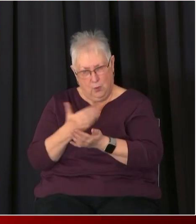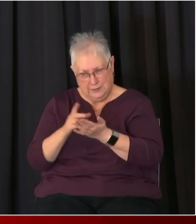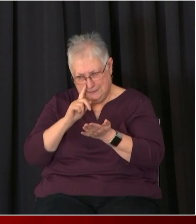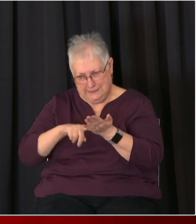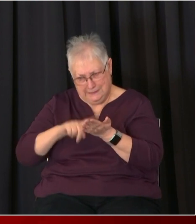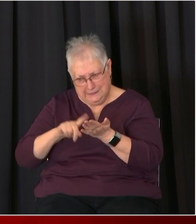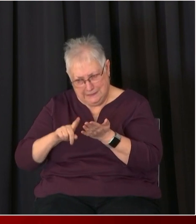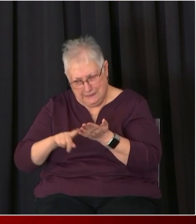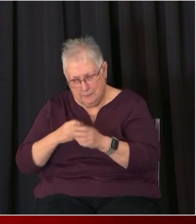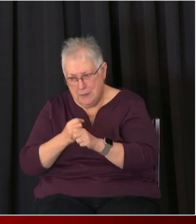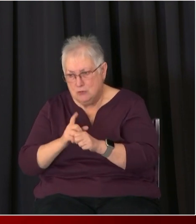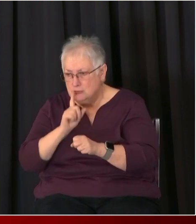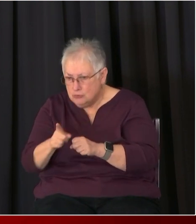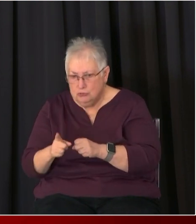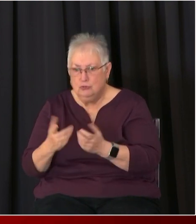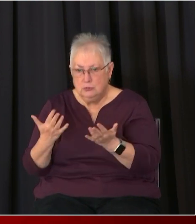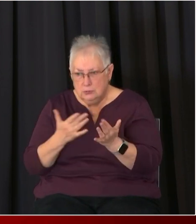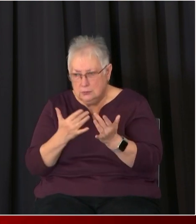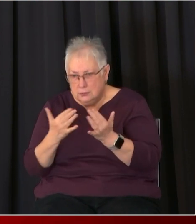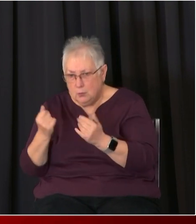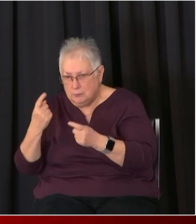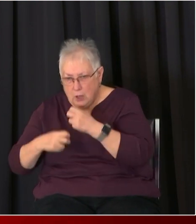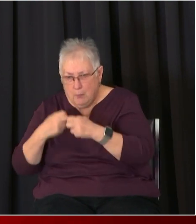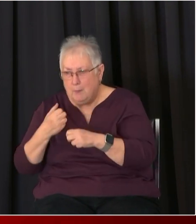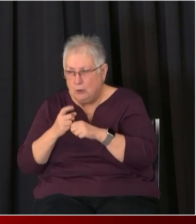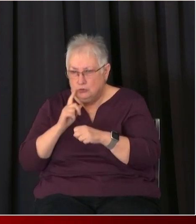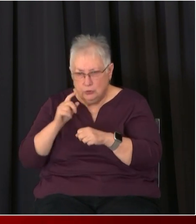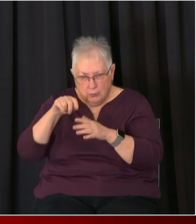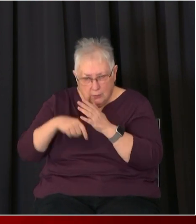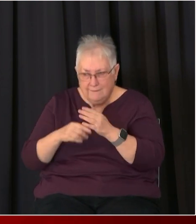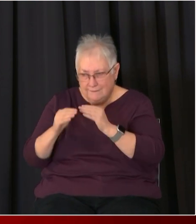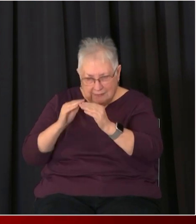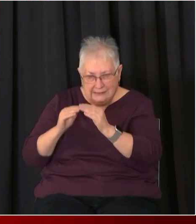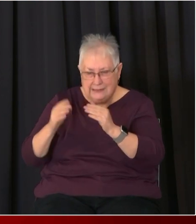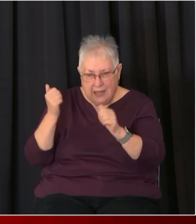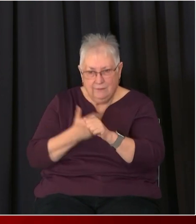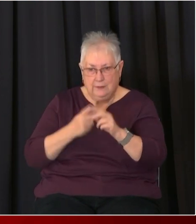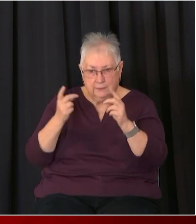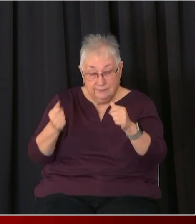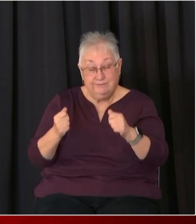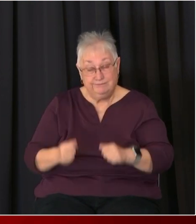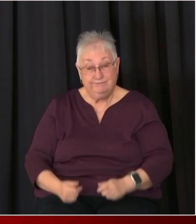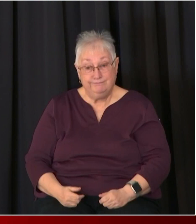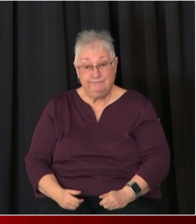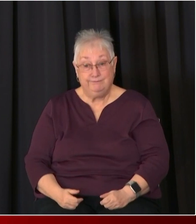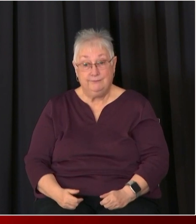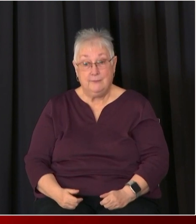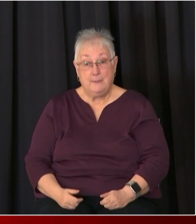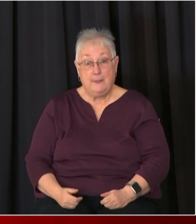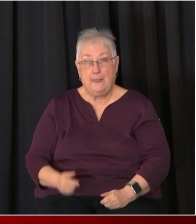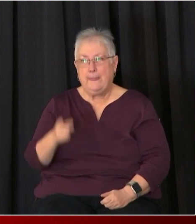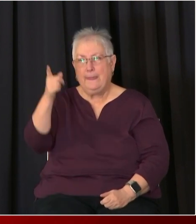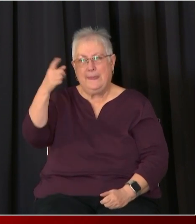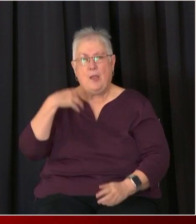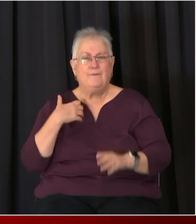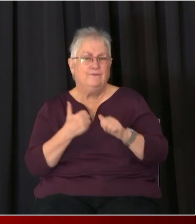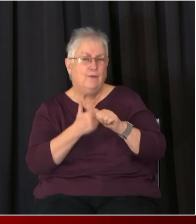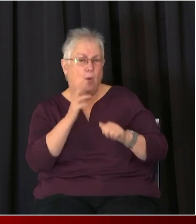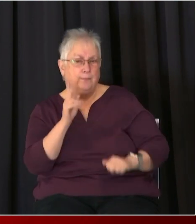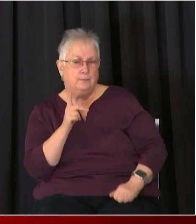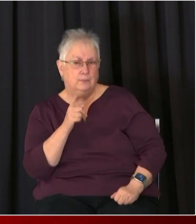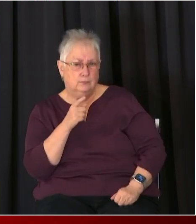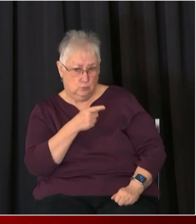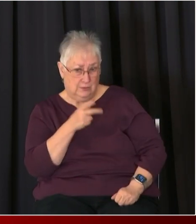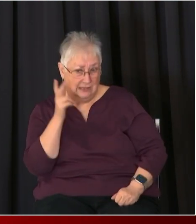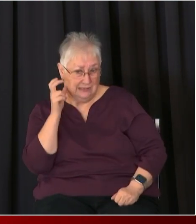and make every effort to fix it and to fix it immediately. Yes. Follow up on that. Have you listened to that 911 call